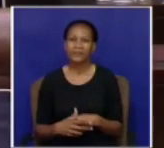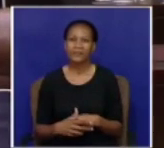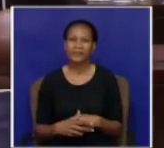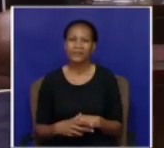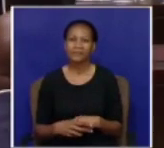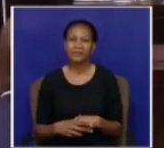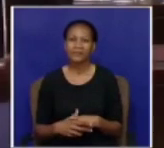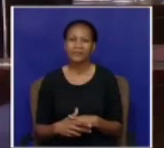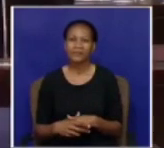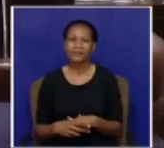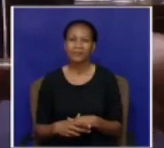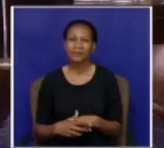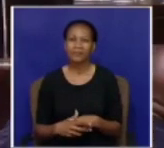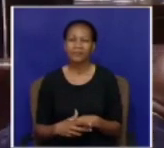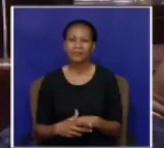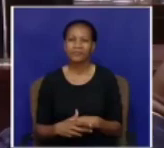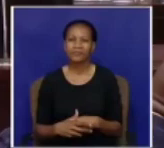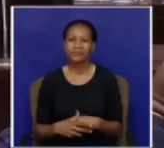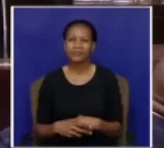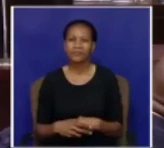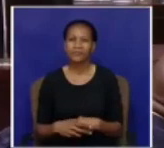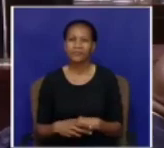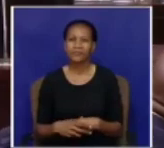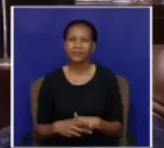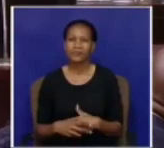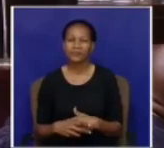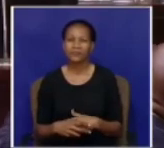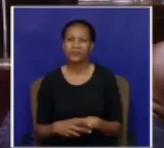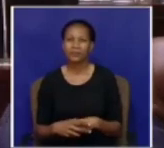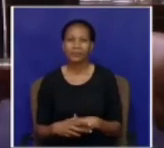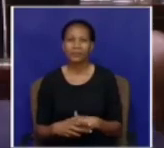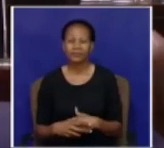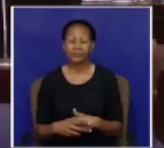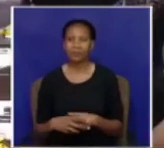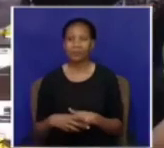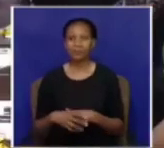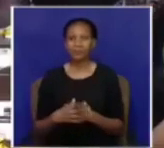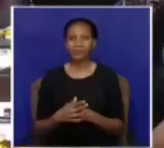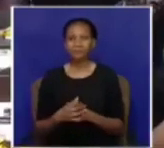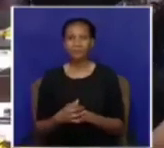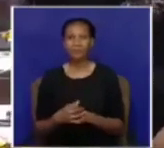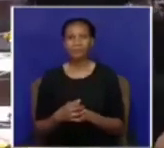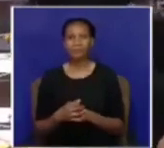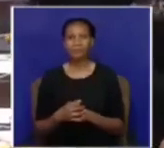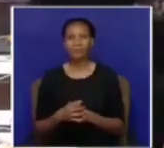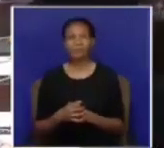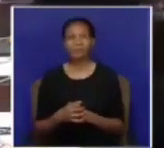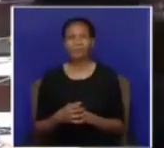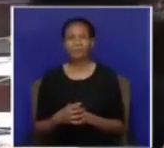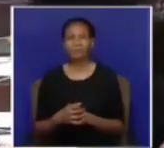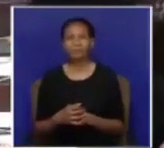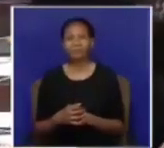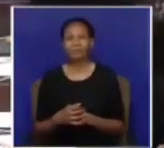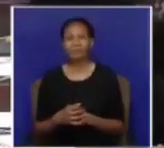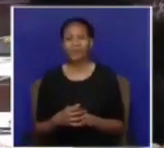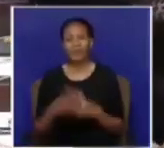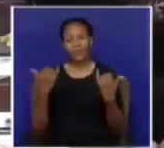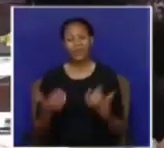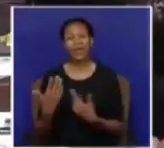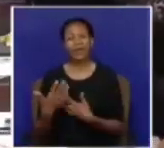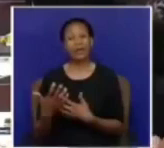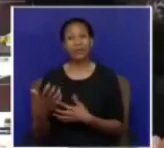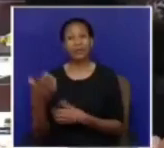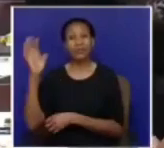of the National Assembly to the best of my ability. We, all the members in front of me, raise their right